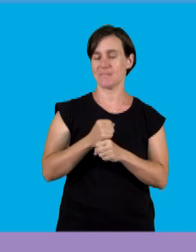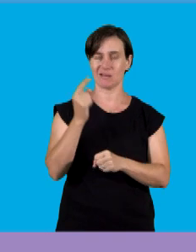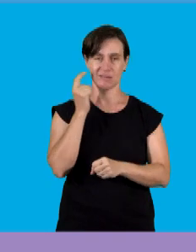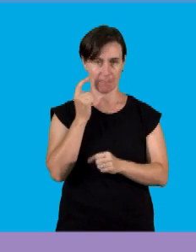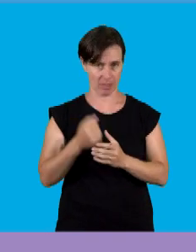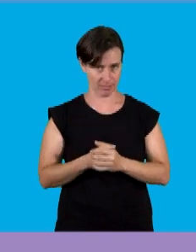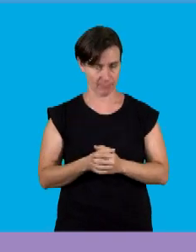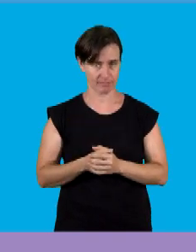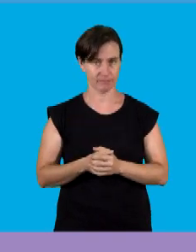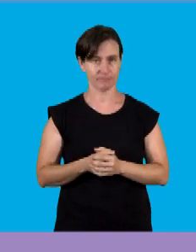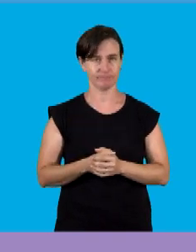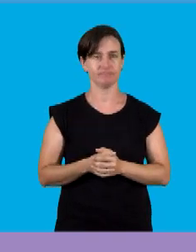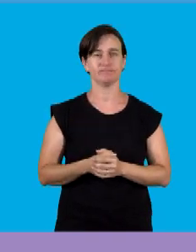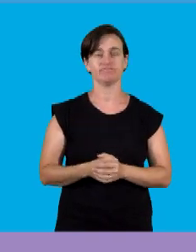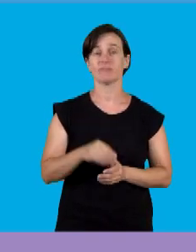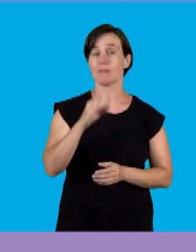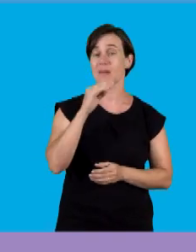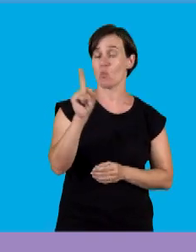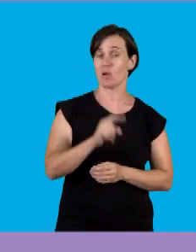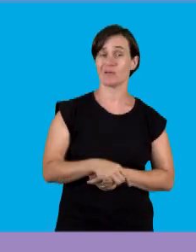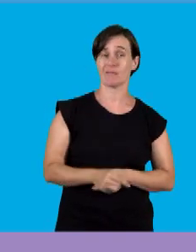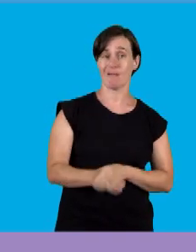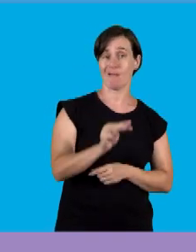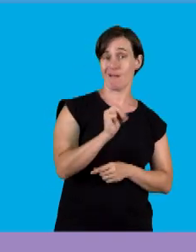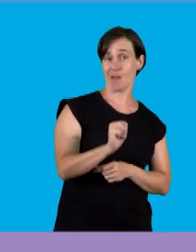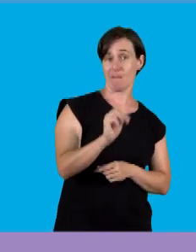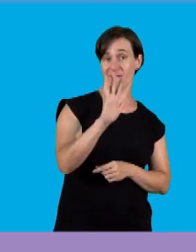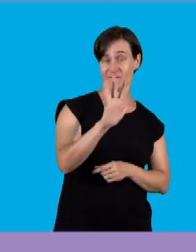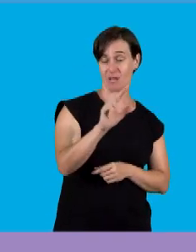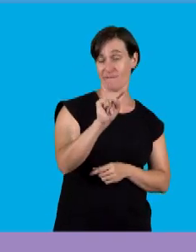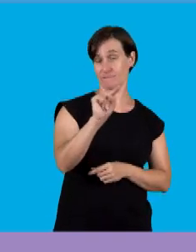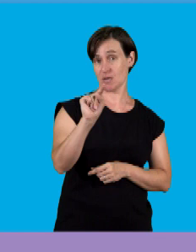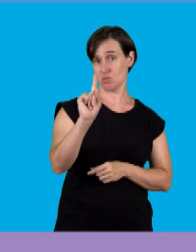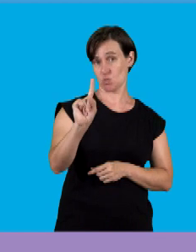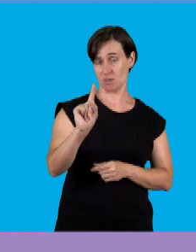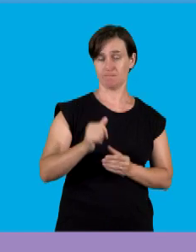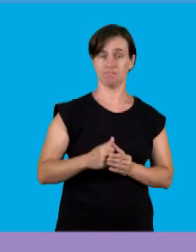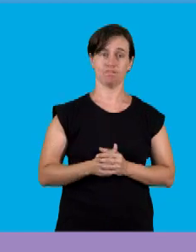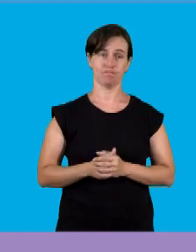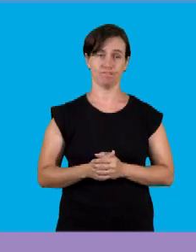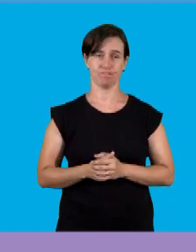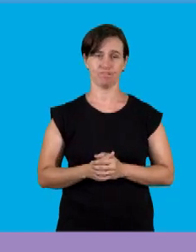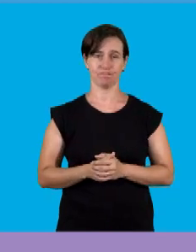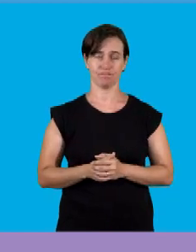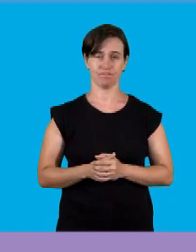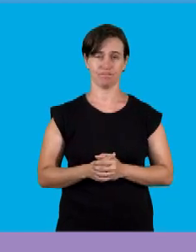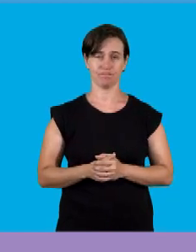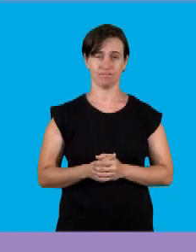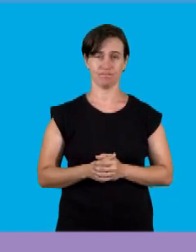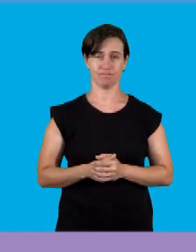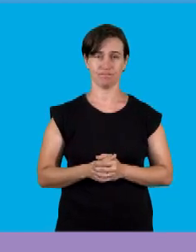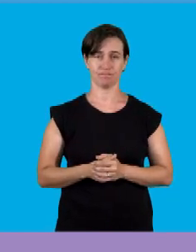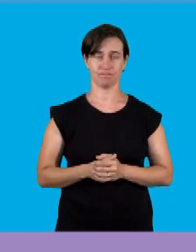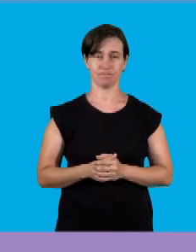simplify this expression. So we are going to say there that it's going to be m, and in the exponents we are going to subtract